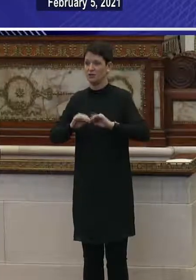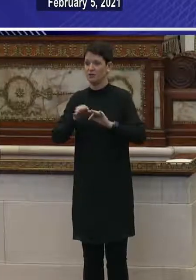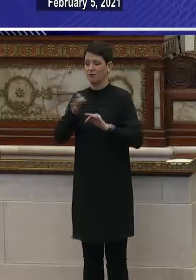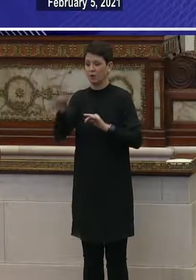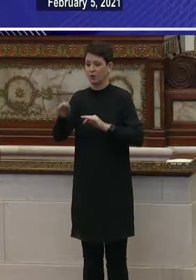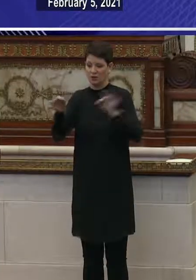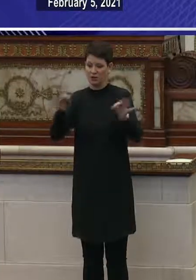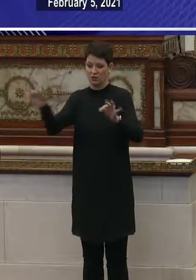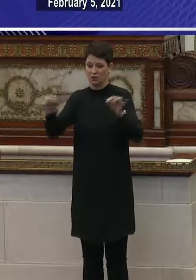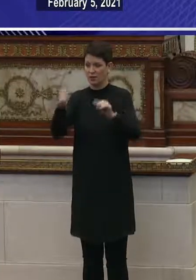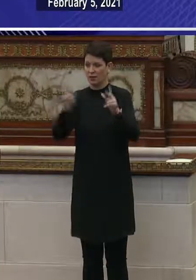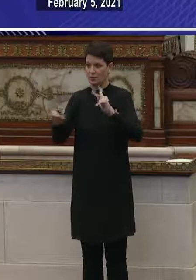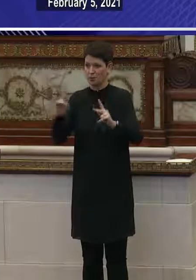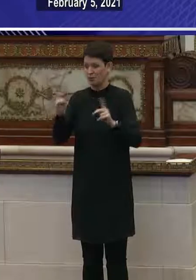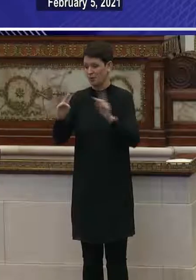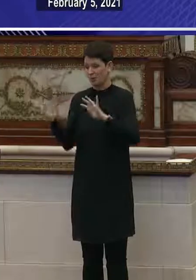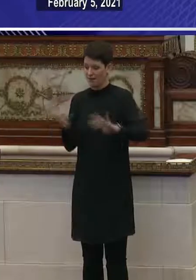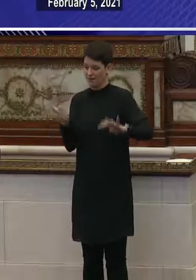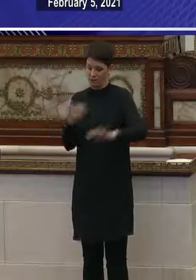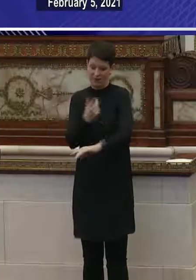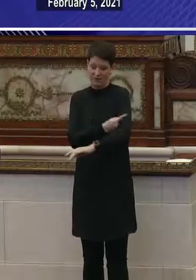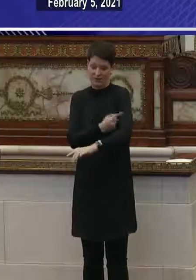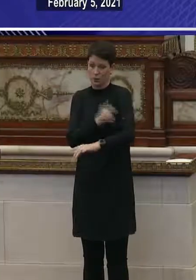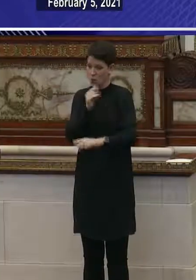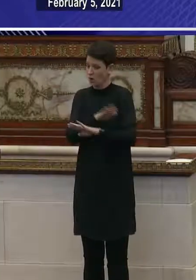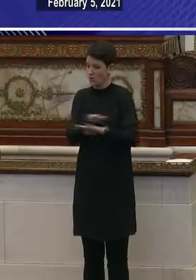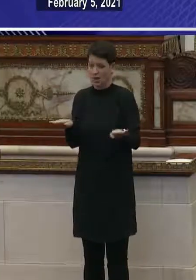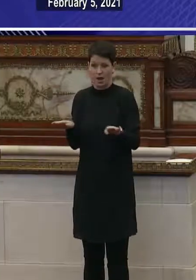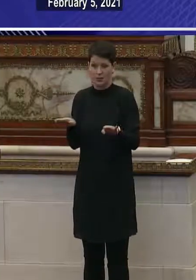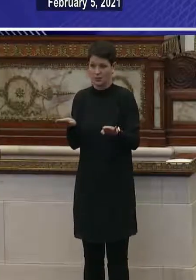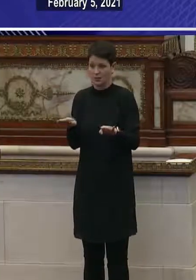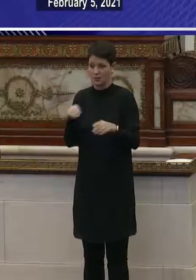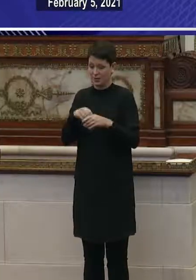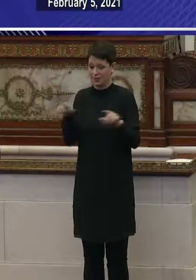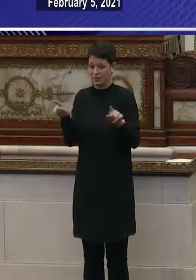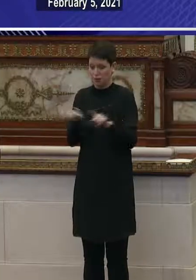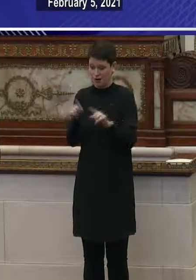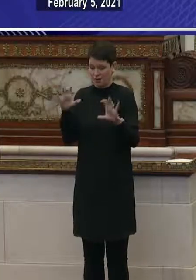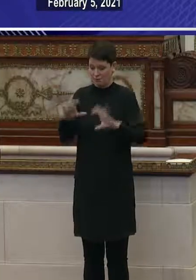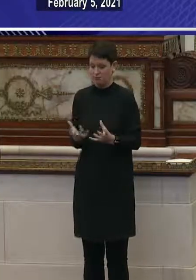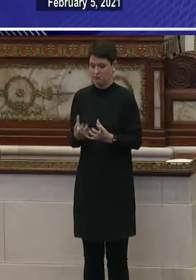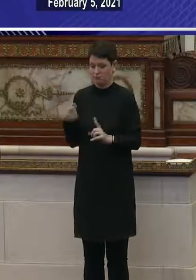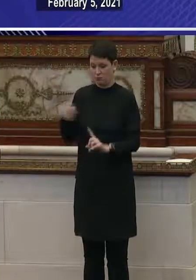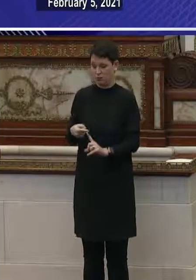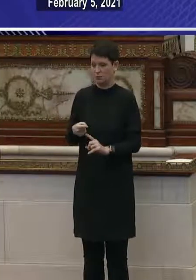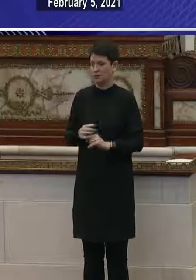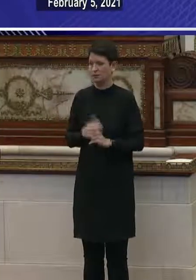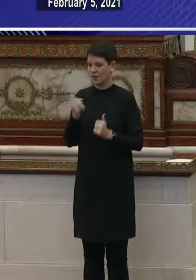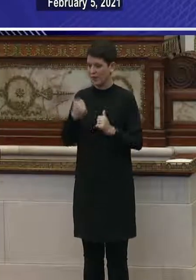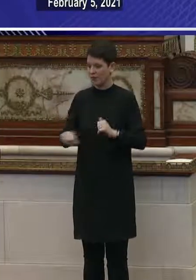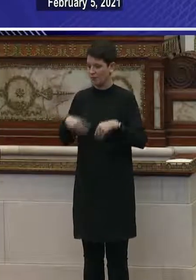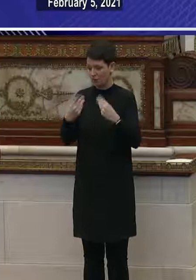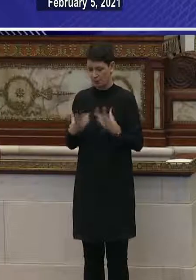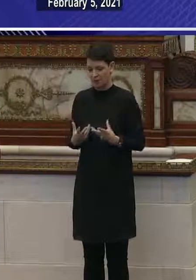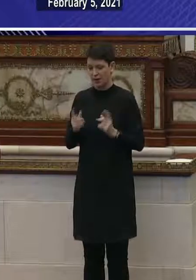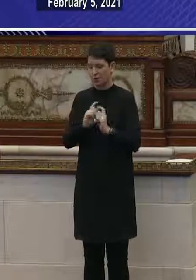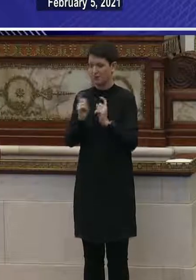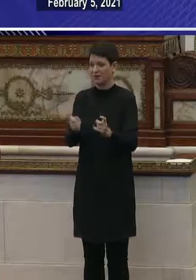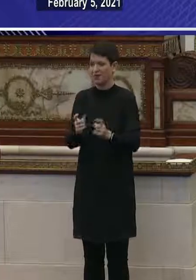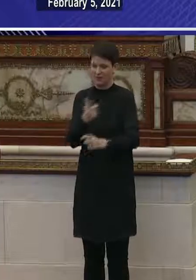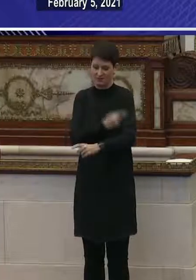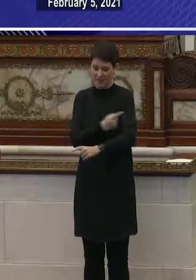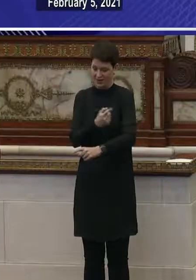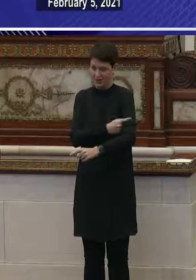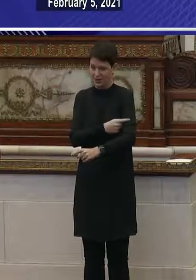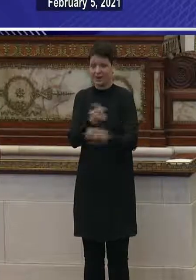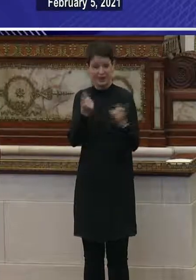to other people, and people have come in and be vaccinated who were not in that target population. Every provider that we've given the vaccine to that